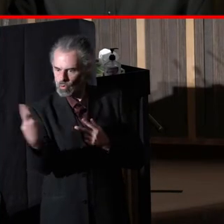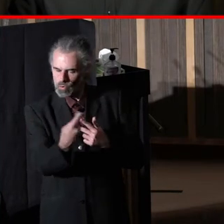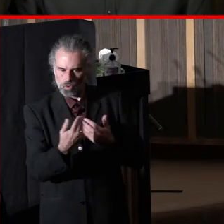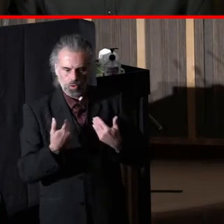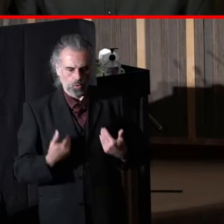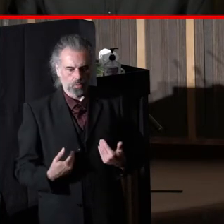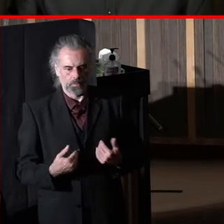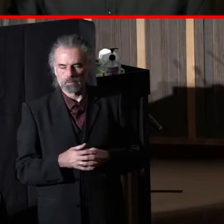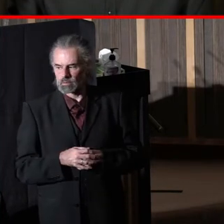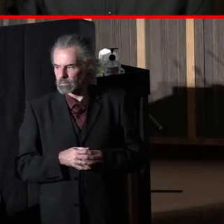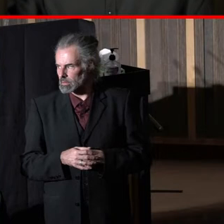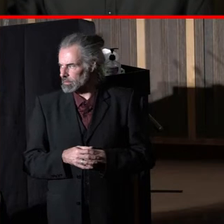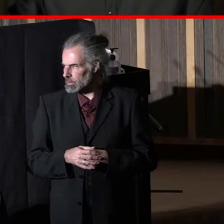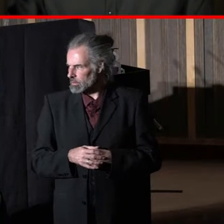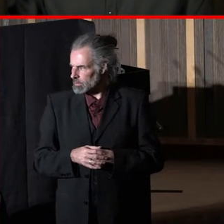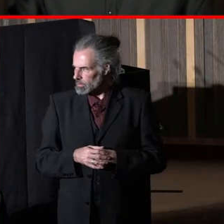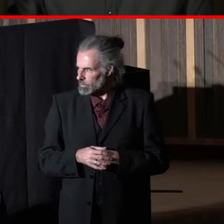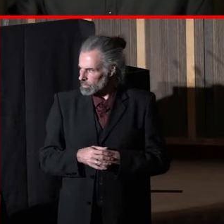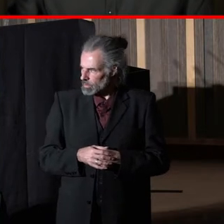mean,